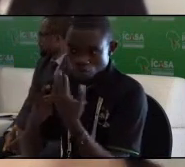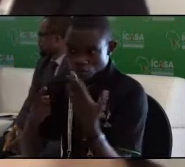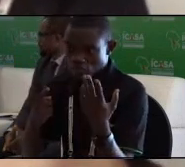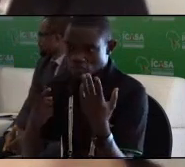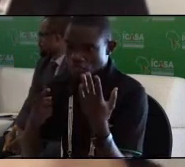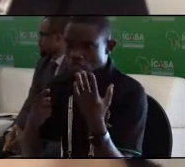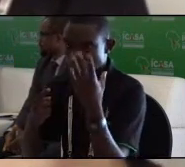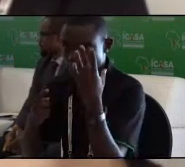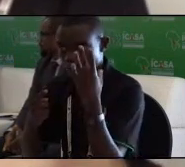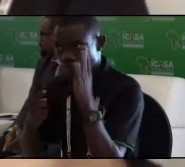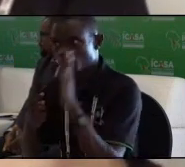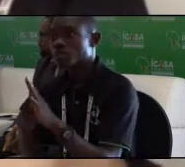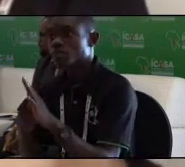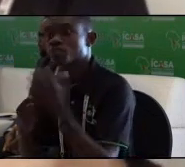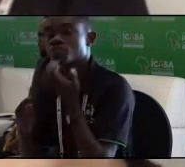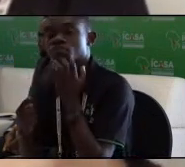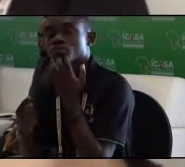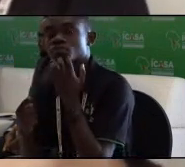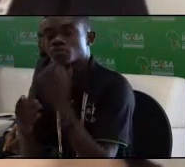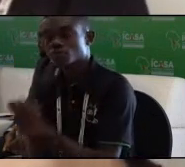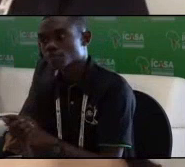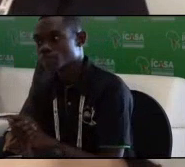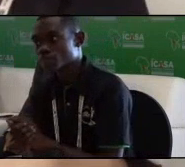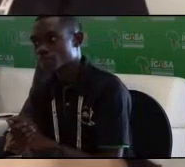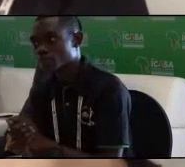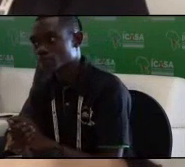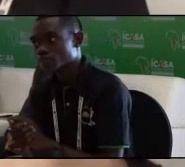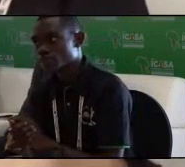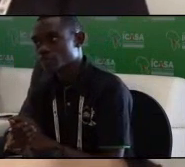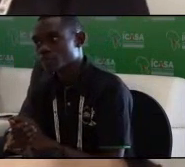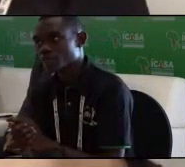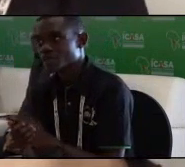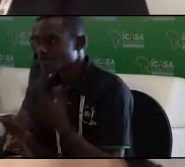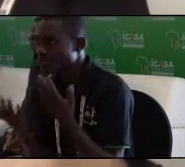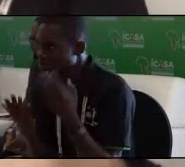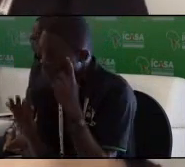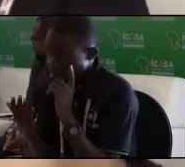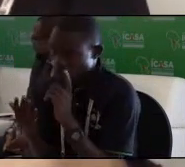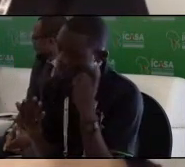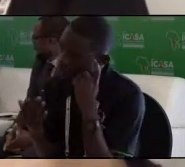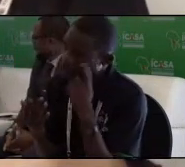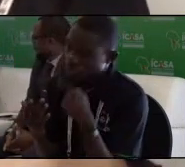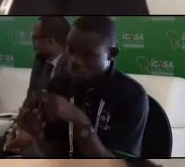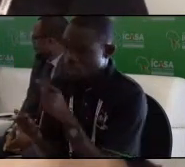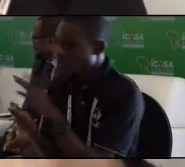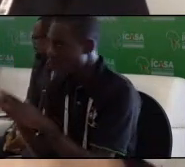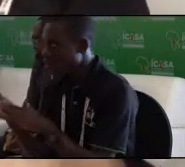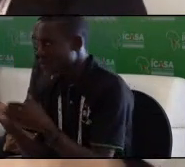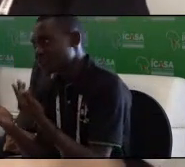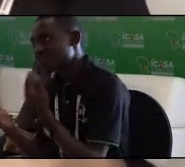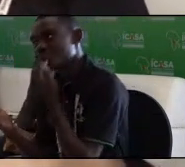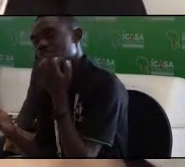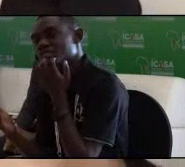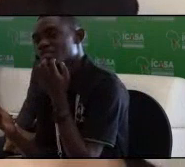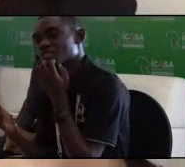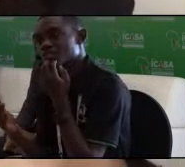market, at least, because currently, if you ask me, that's what most people are using, even though they are not quality assured. They are just going for the price element.